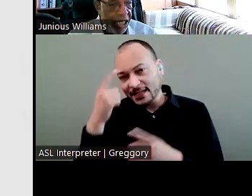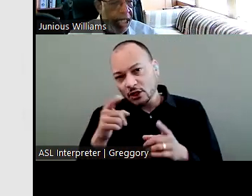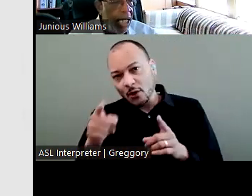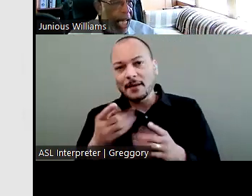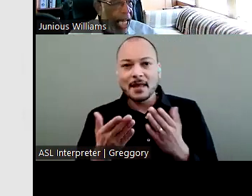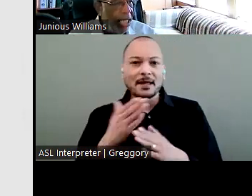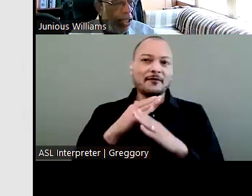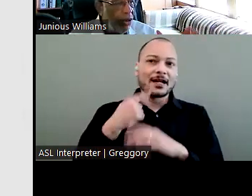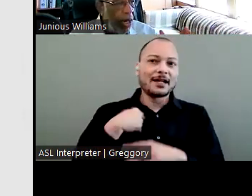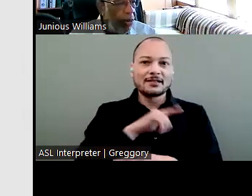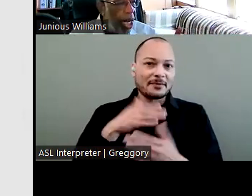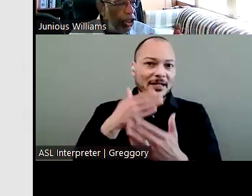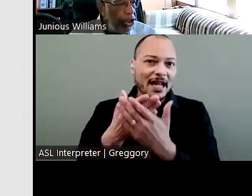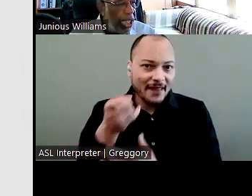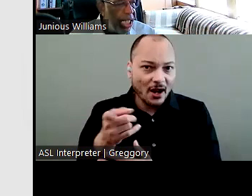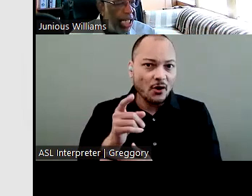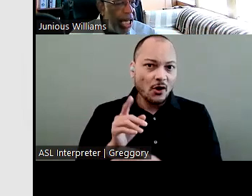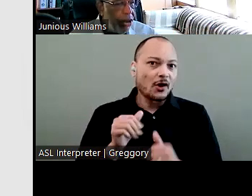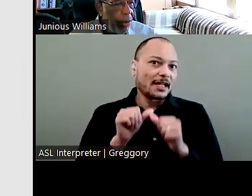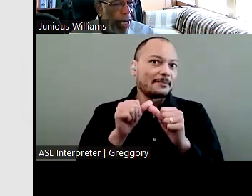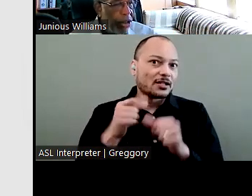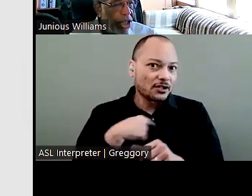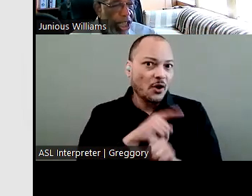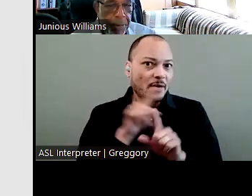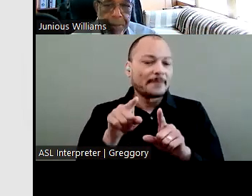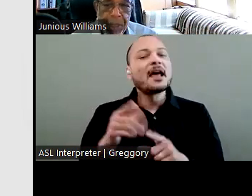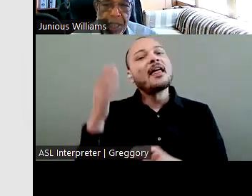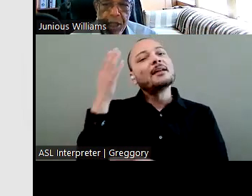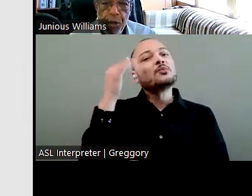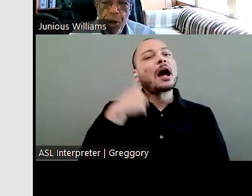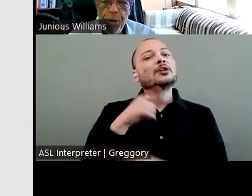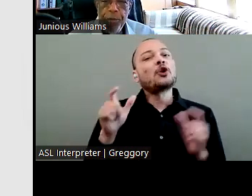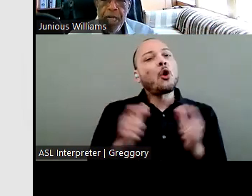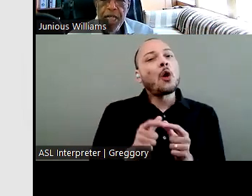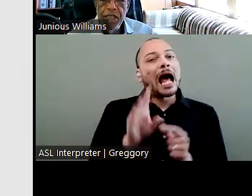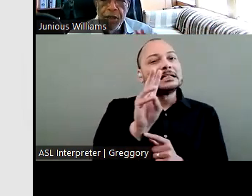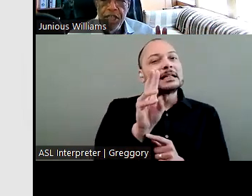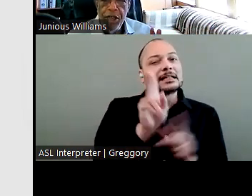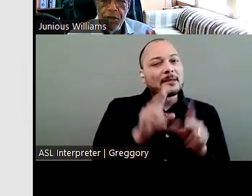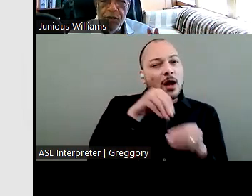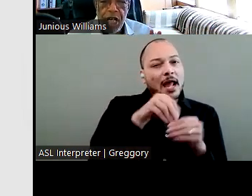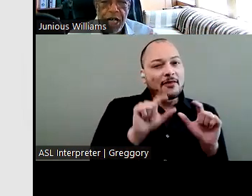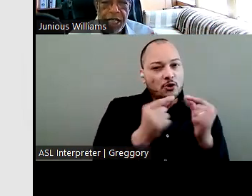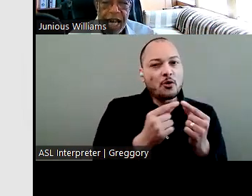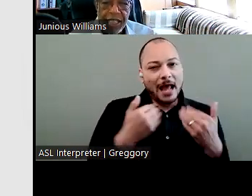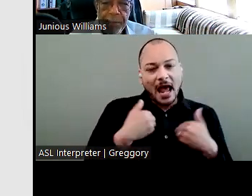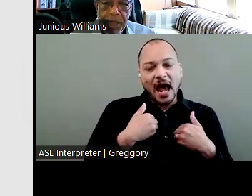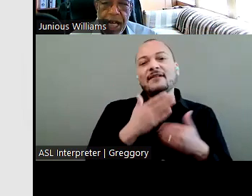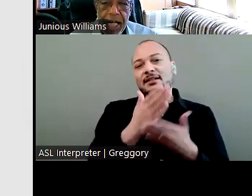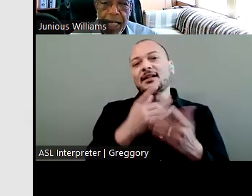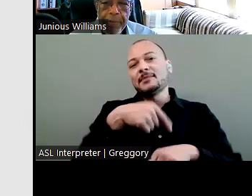there. And that's why we want you to get down to about 6 people in the group so that you've got some